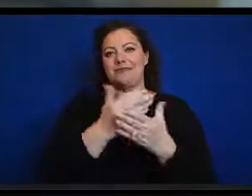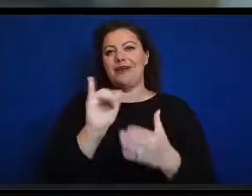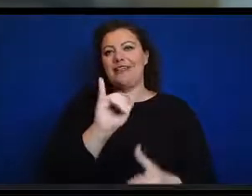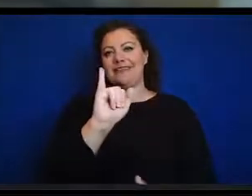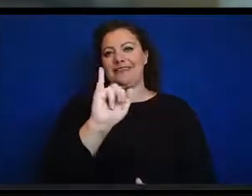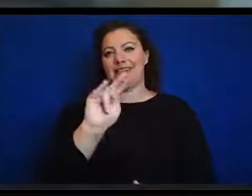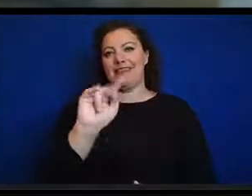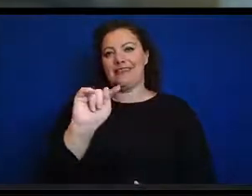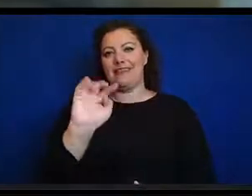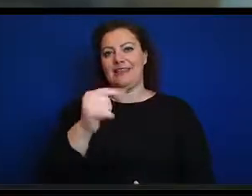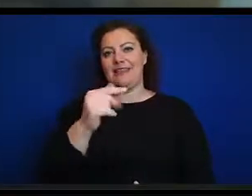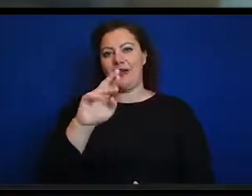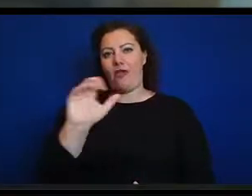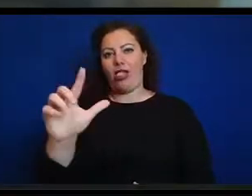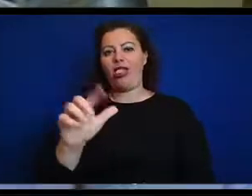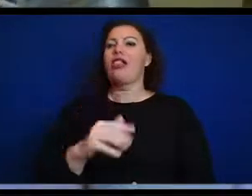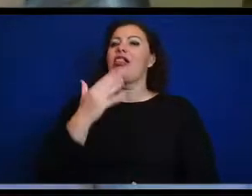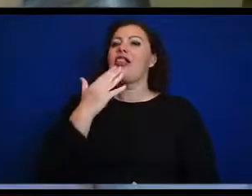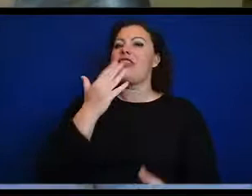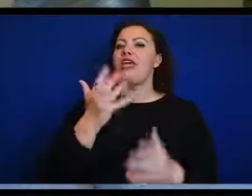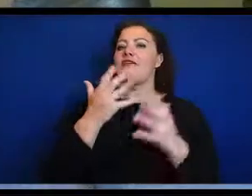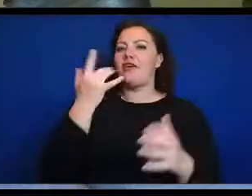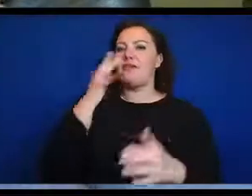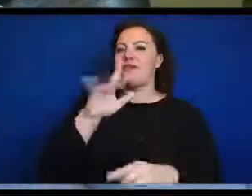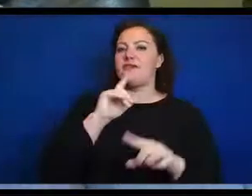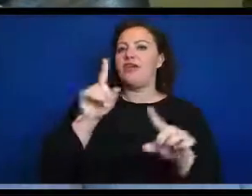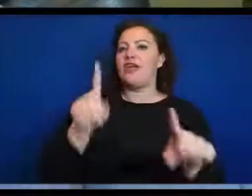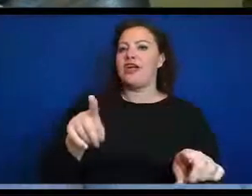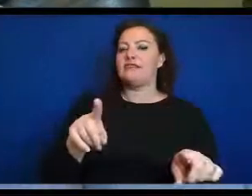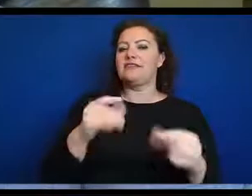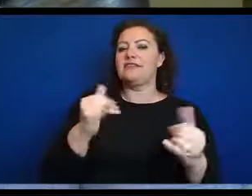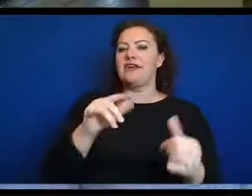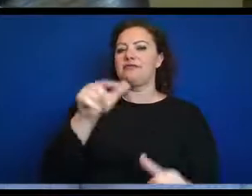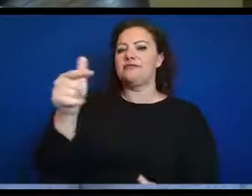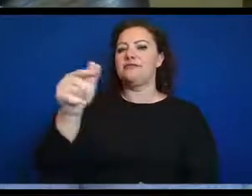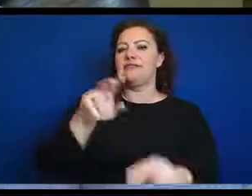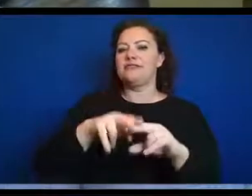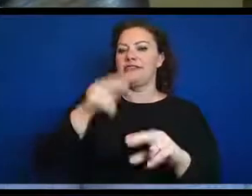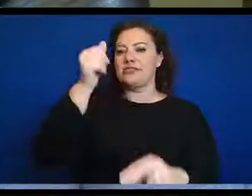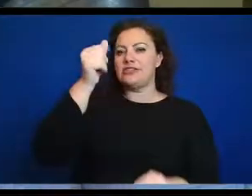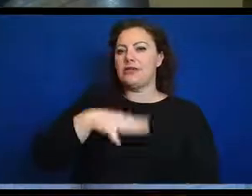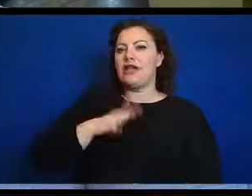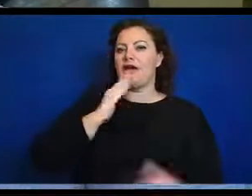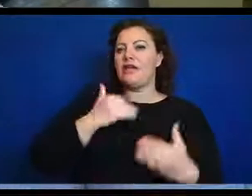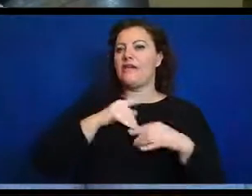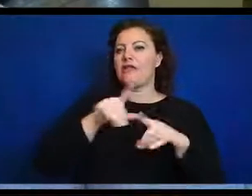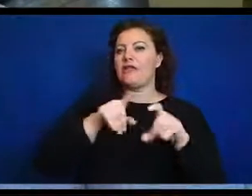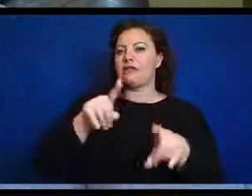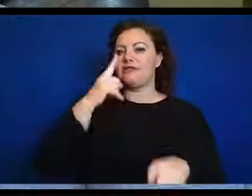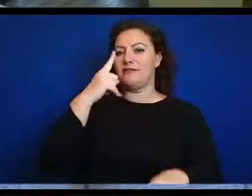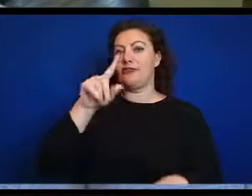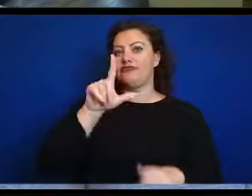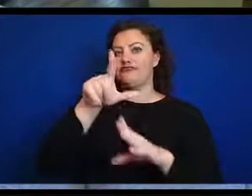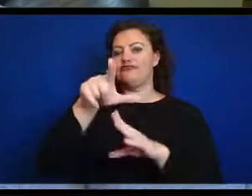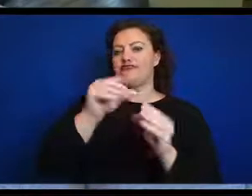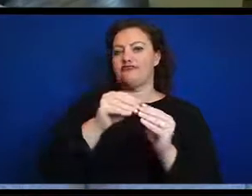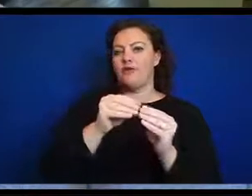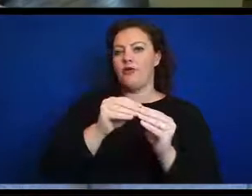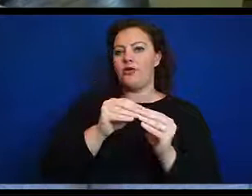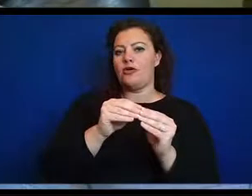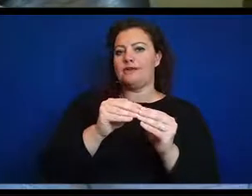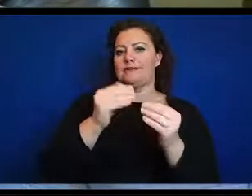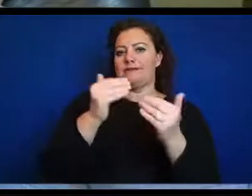Integral. Thank you very much for the answer. And Ms. Chairman, I'll certainly have questions for another round, perhaps depending on